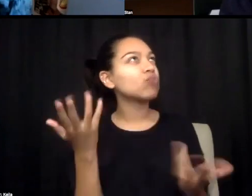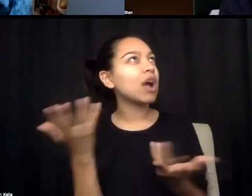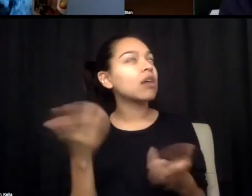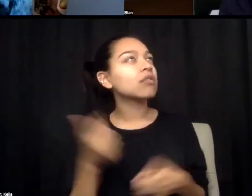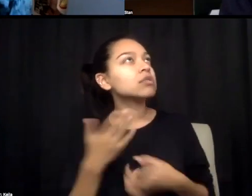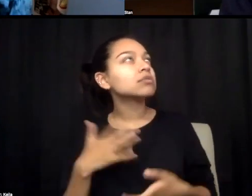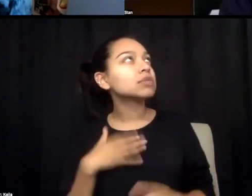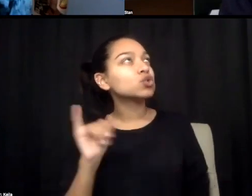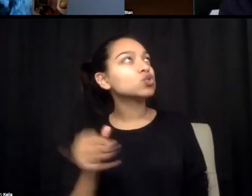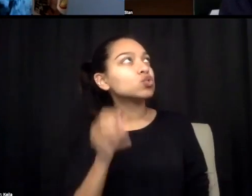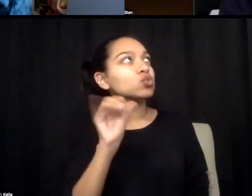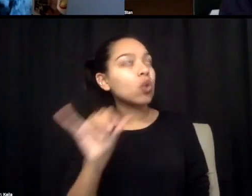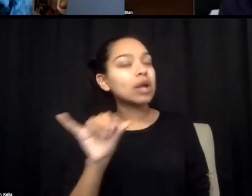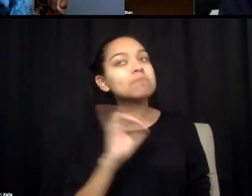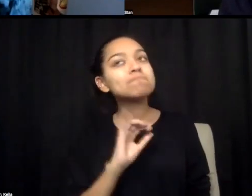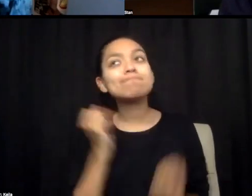There's so many things.